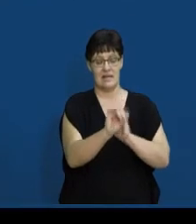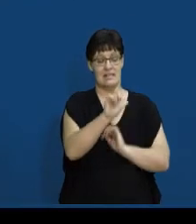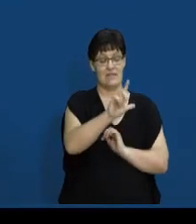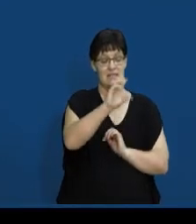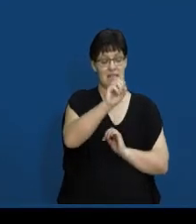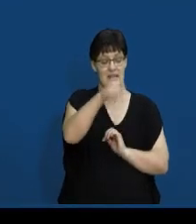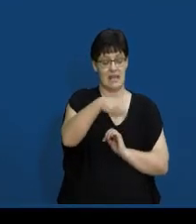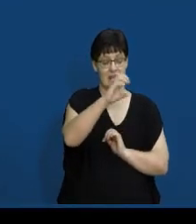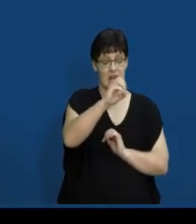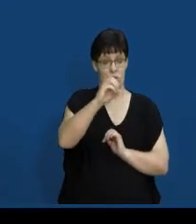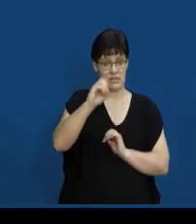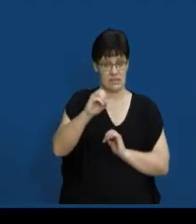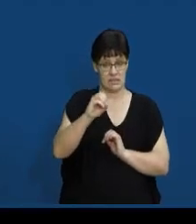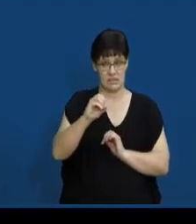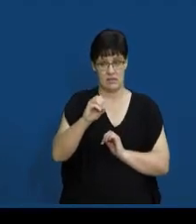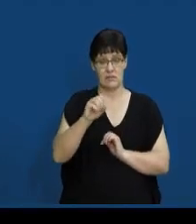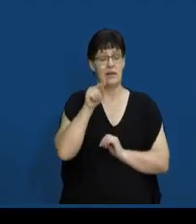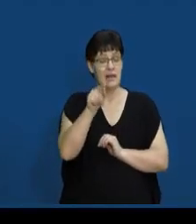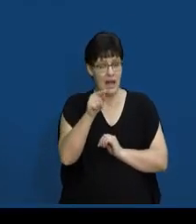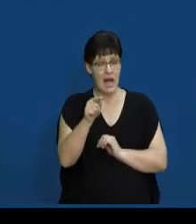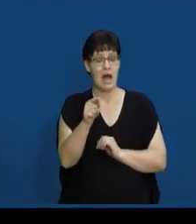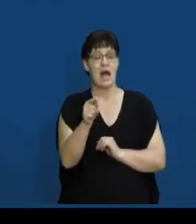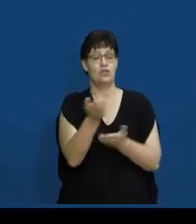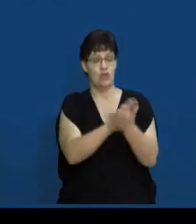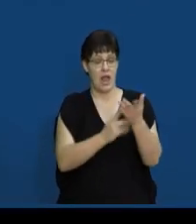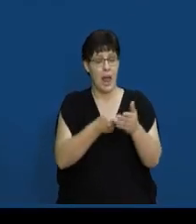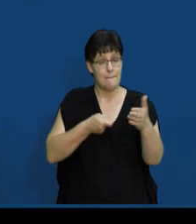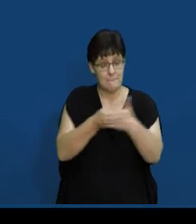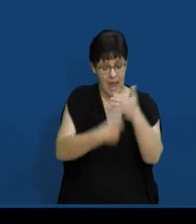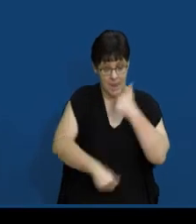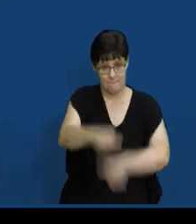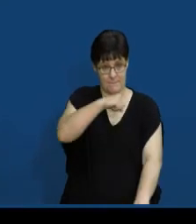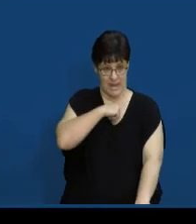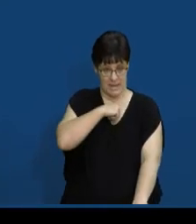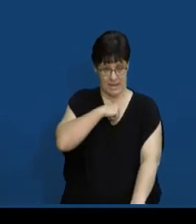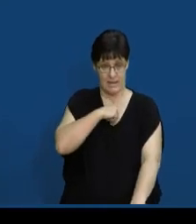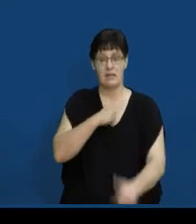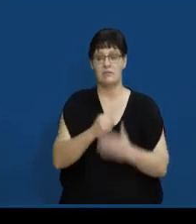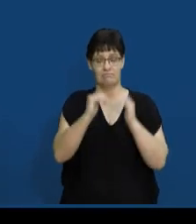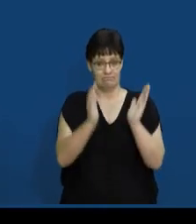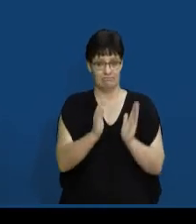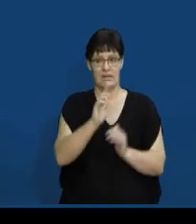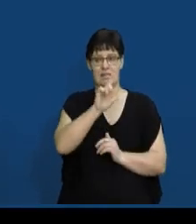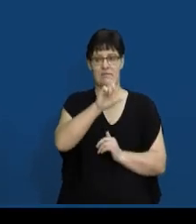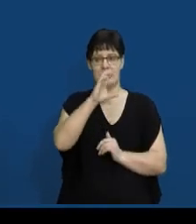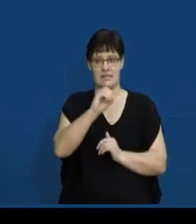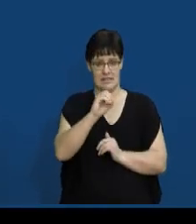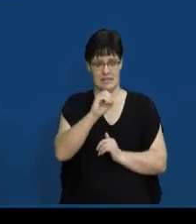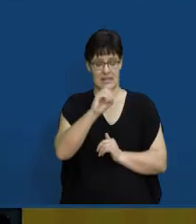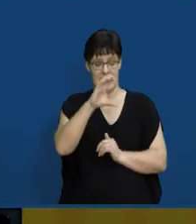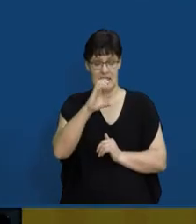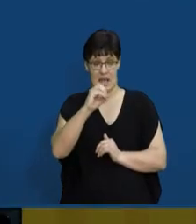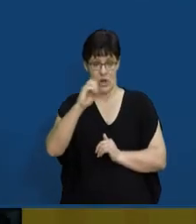70,000. Here goes. These shares were bought back, so I put the figure in a bracket. 70,000 shares were bought